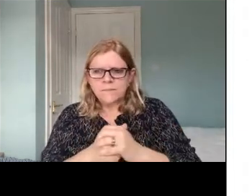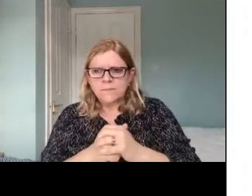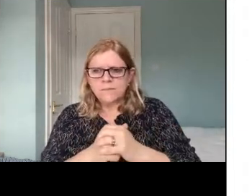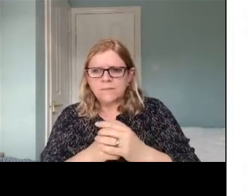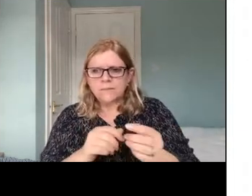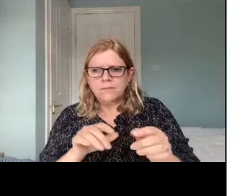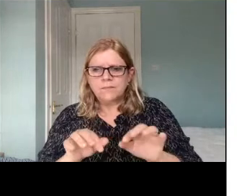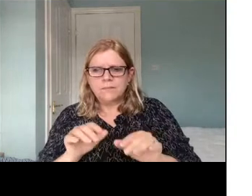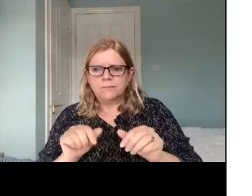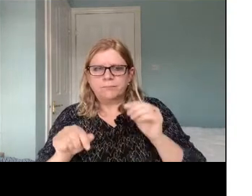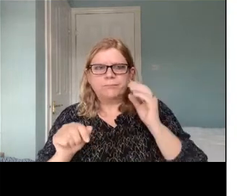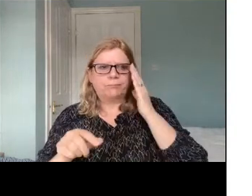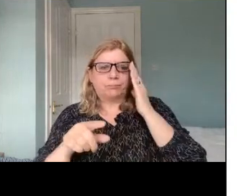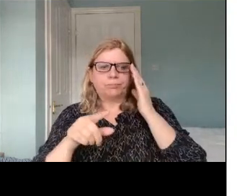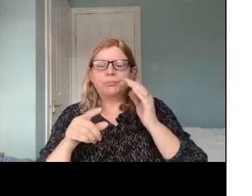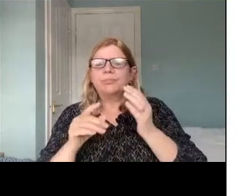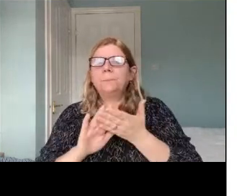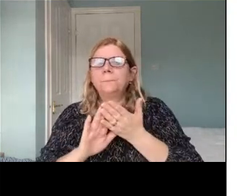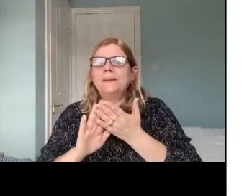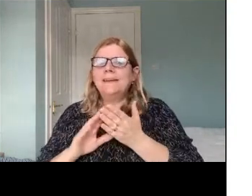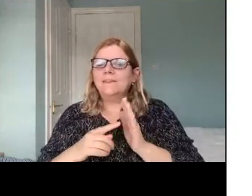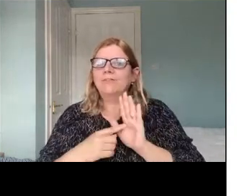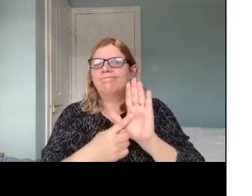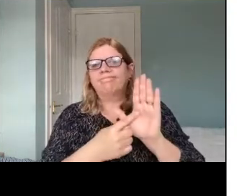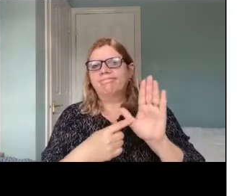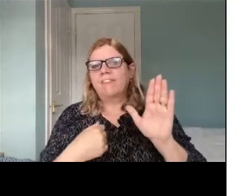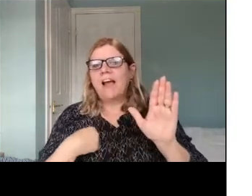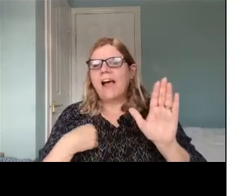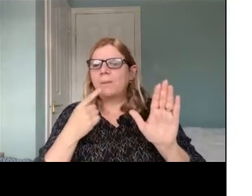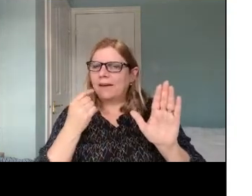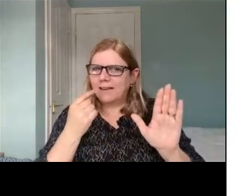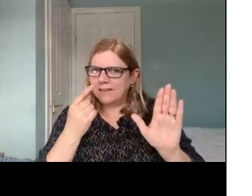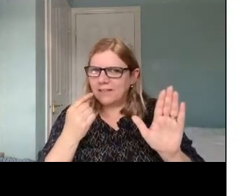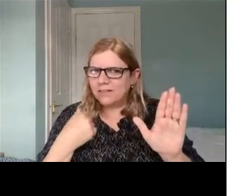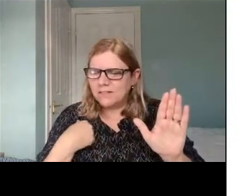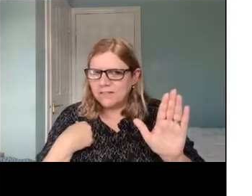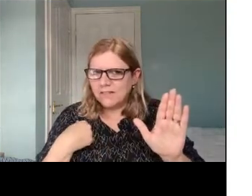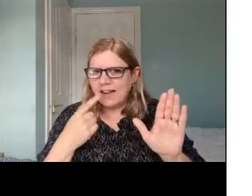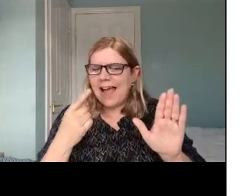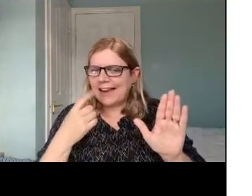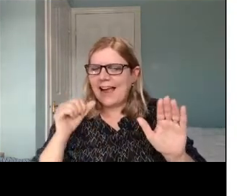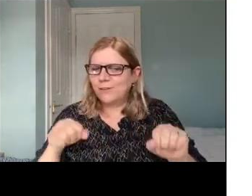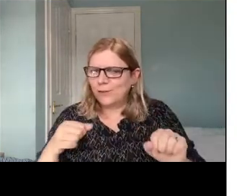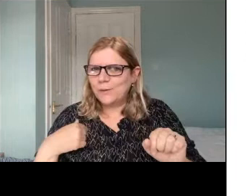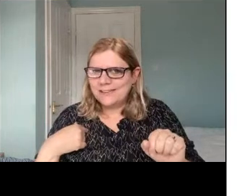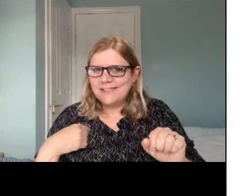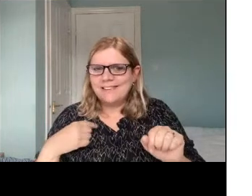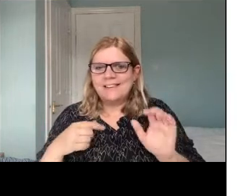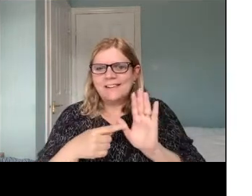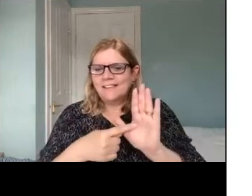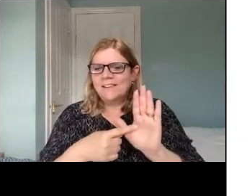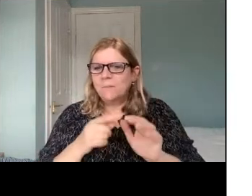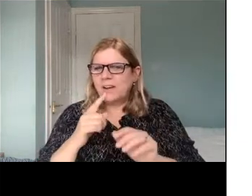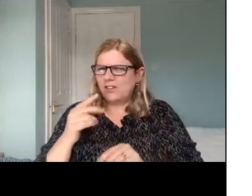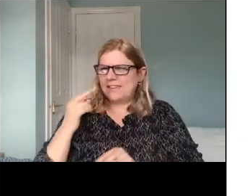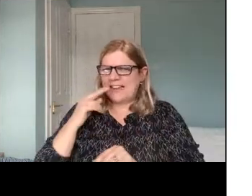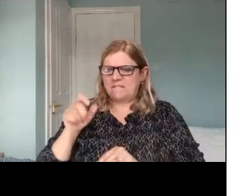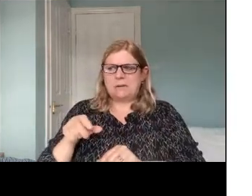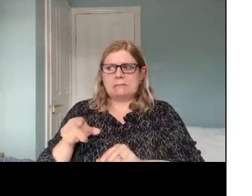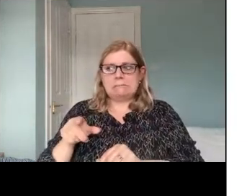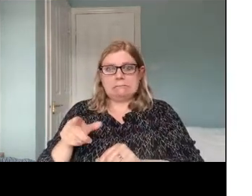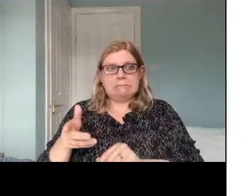I think there should be some text on that slide. If you click again, thank you. So I just wanted to explain that this gave me credibility. It showed that I